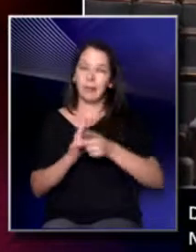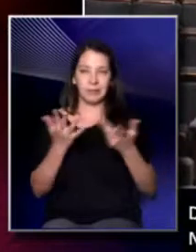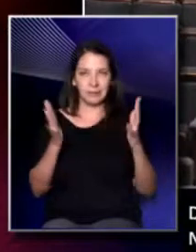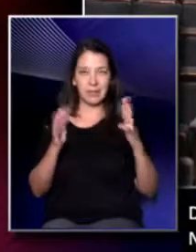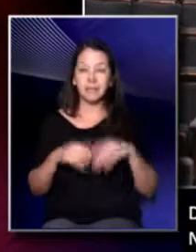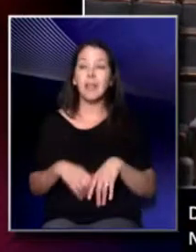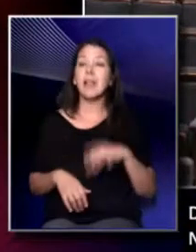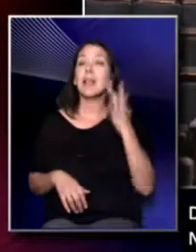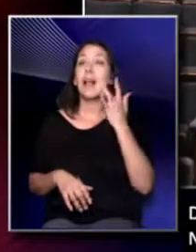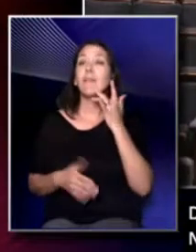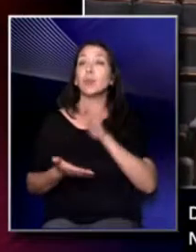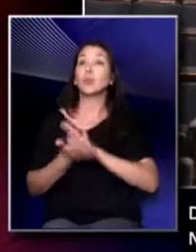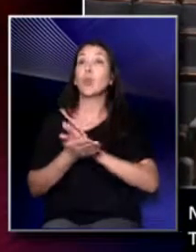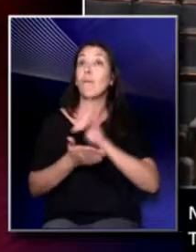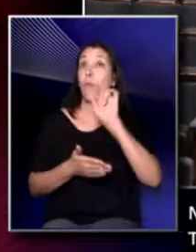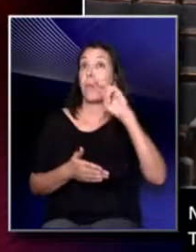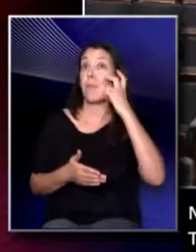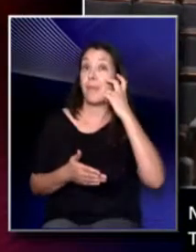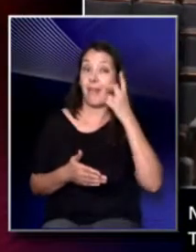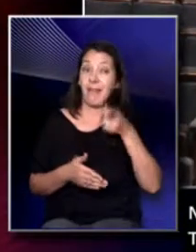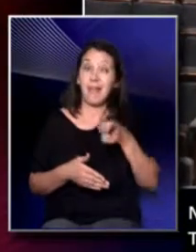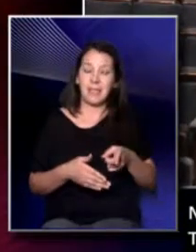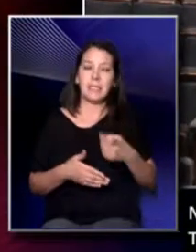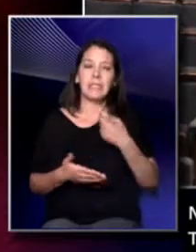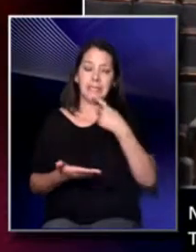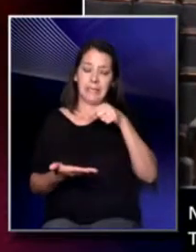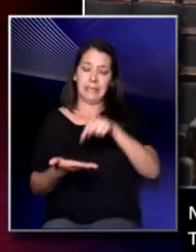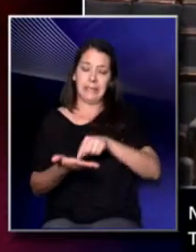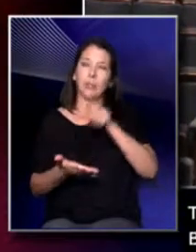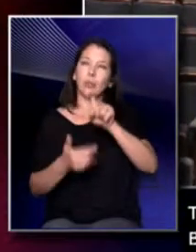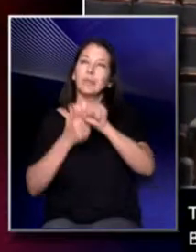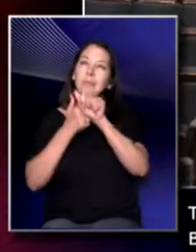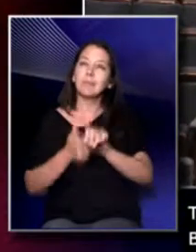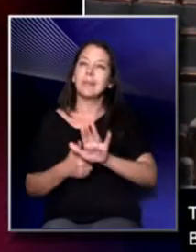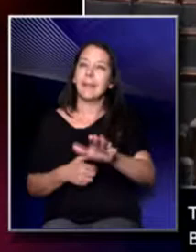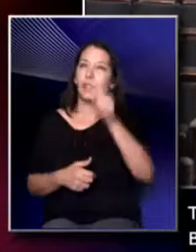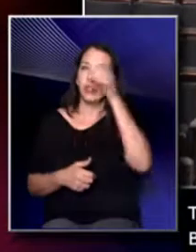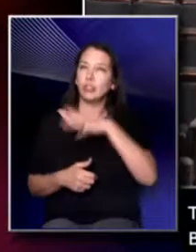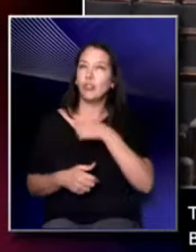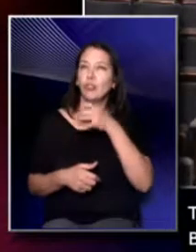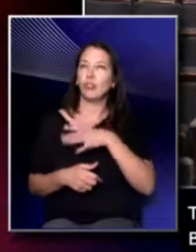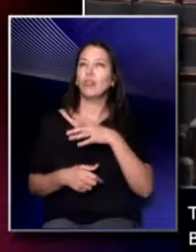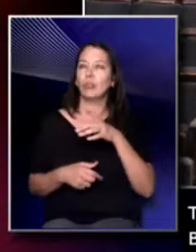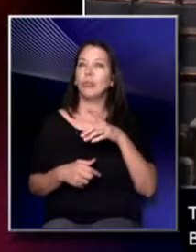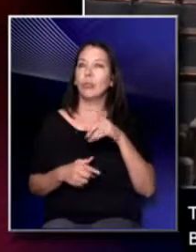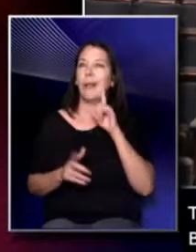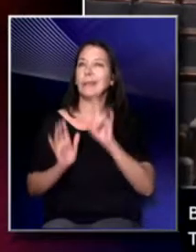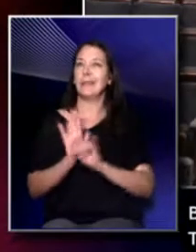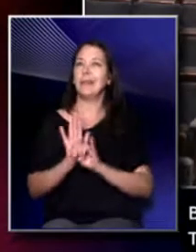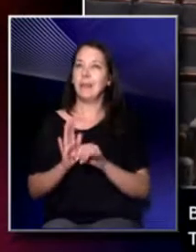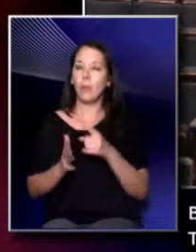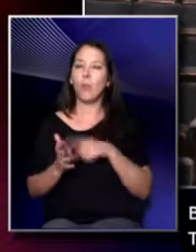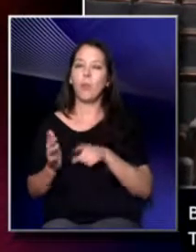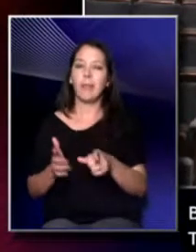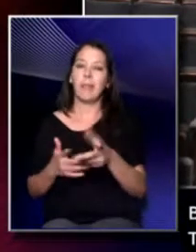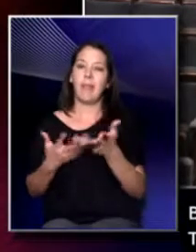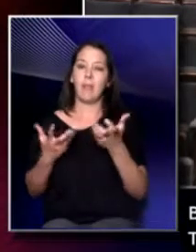California School for the Blind specifically states, again, that you should use the gender identity that the student asserts at